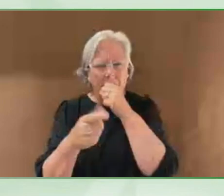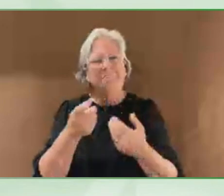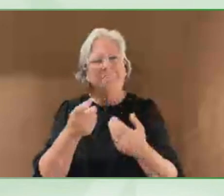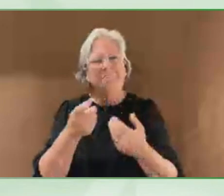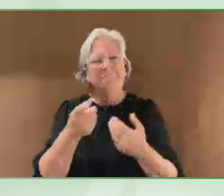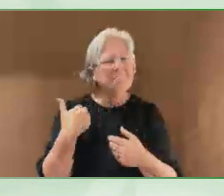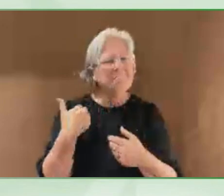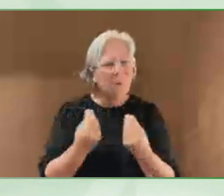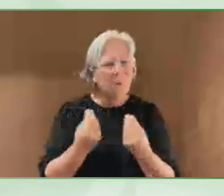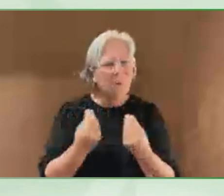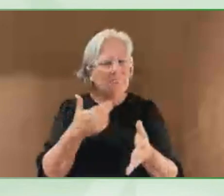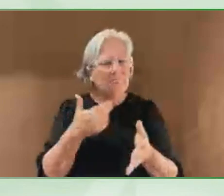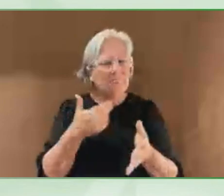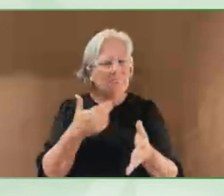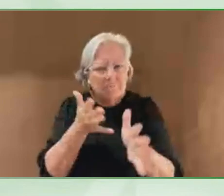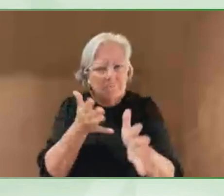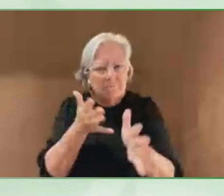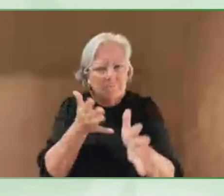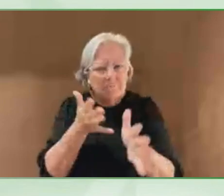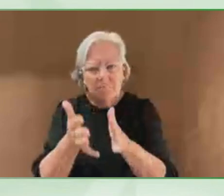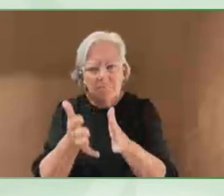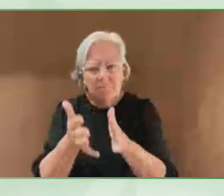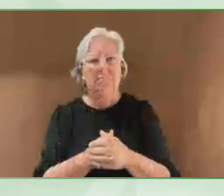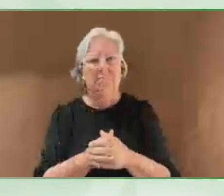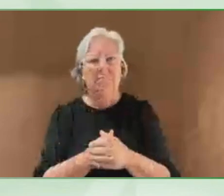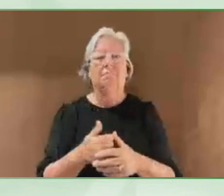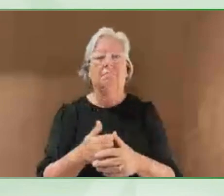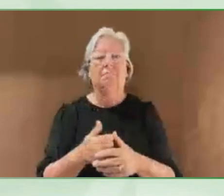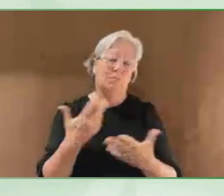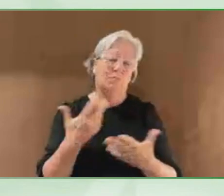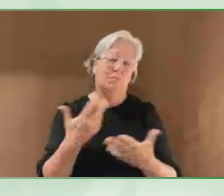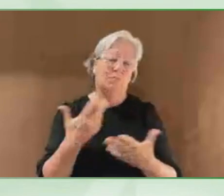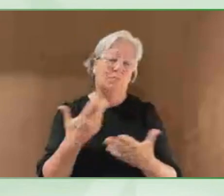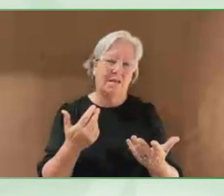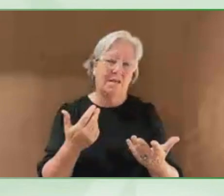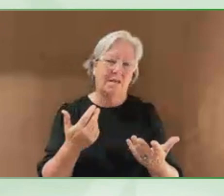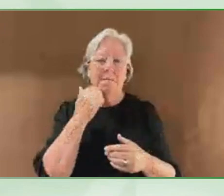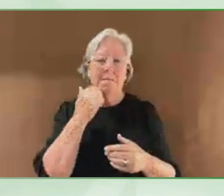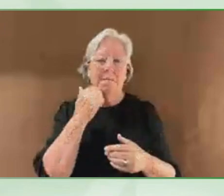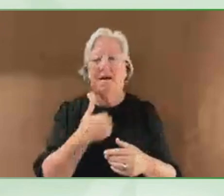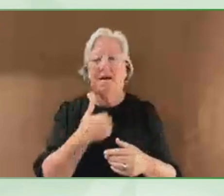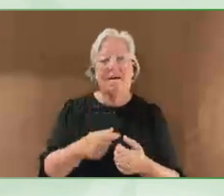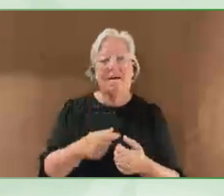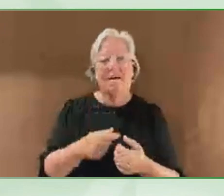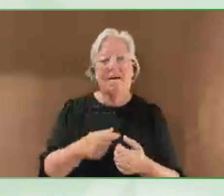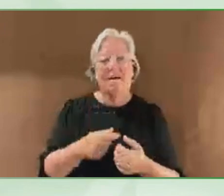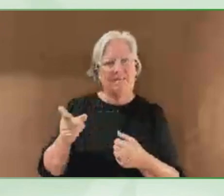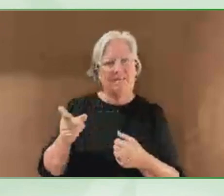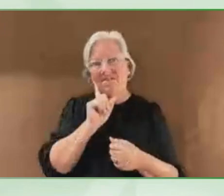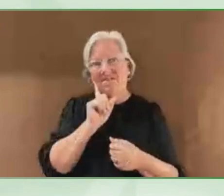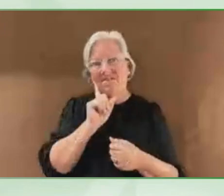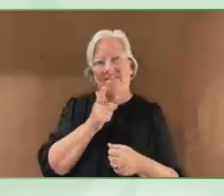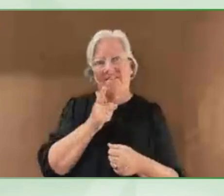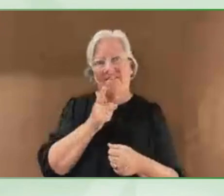Well, I'm the proud father of a D-deaf daughter. And as a family, we